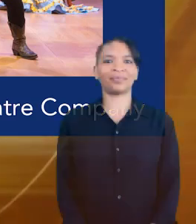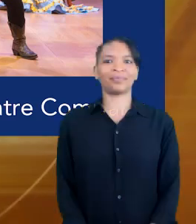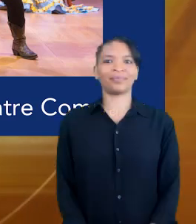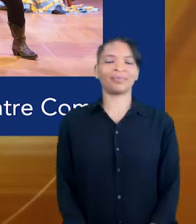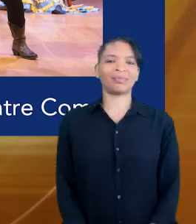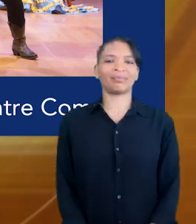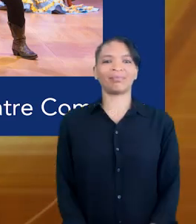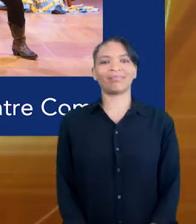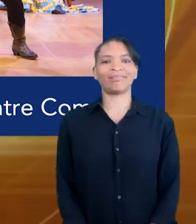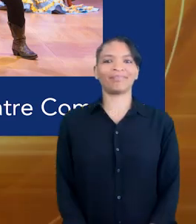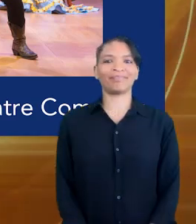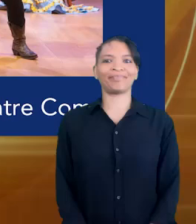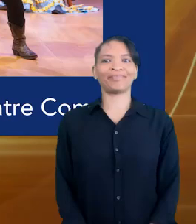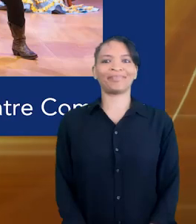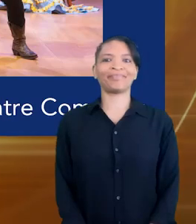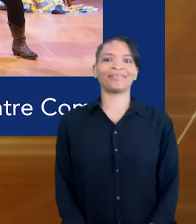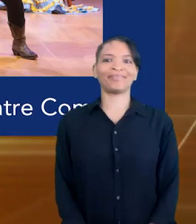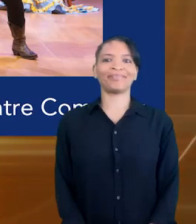David Al Molina.